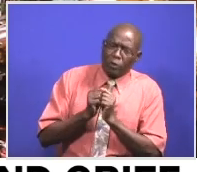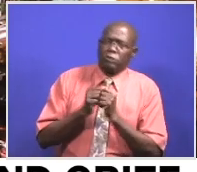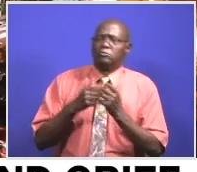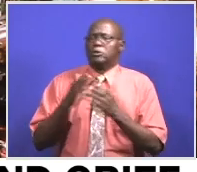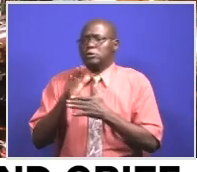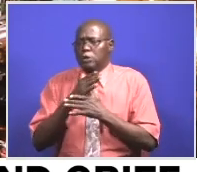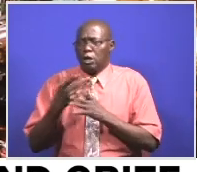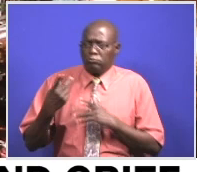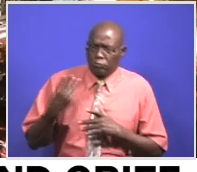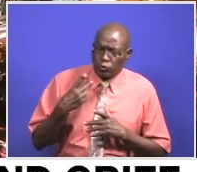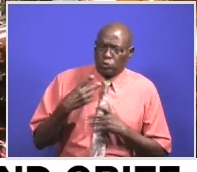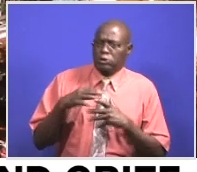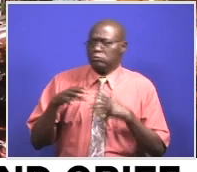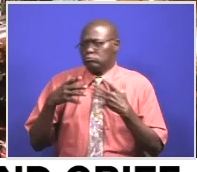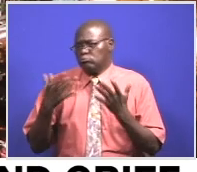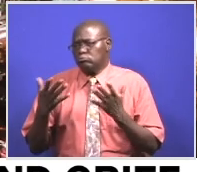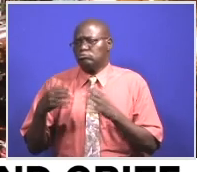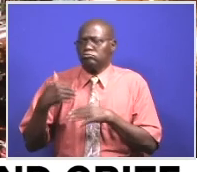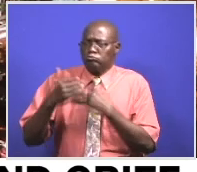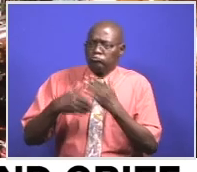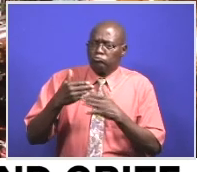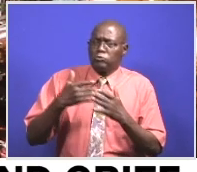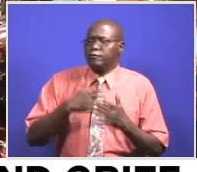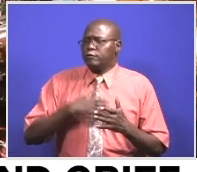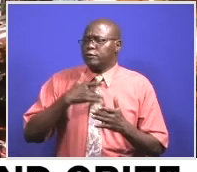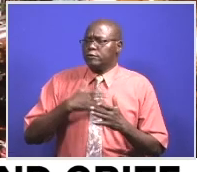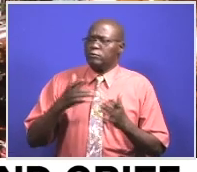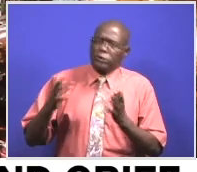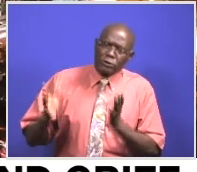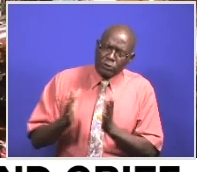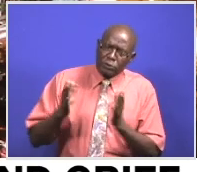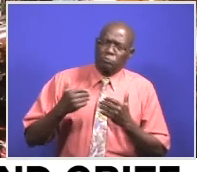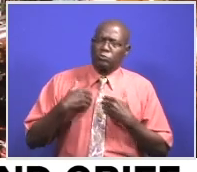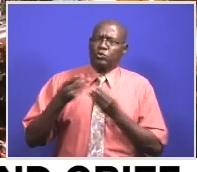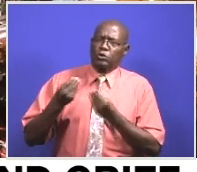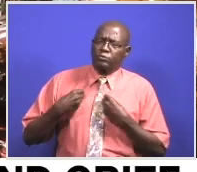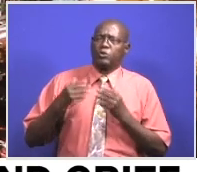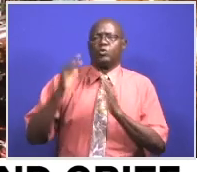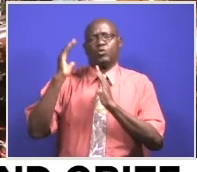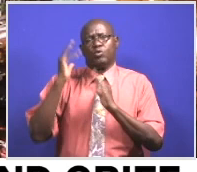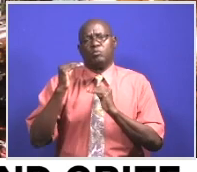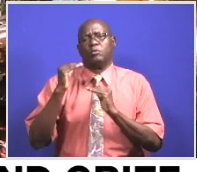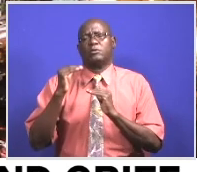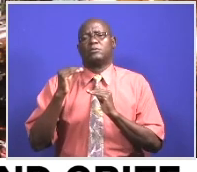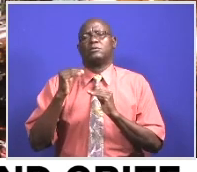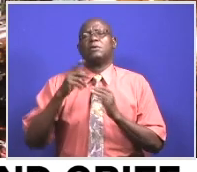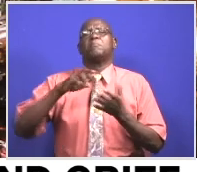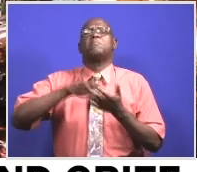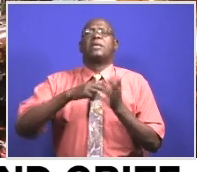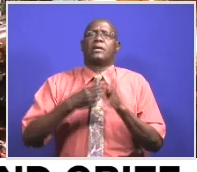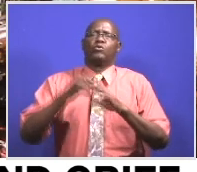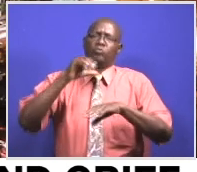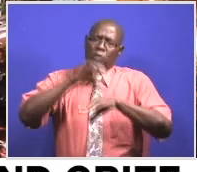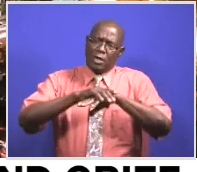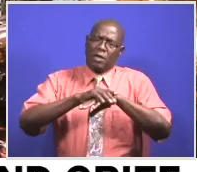with you, you know, I'm scared. This is how I'm feeling. And you encourage me. You give me hope. You need to find a community that gives